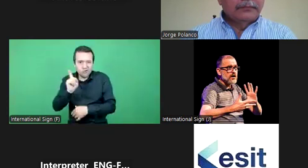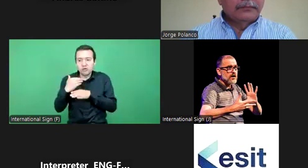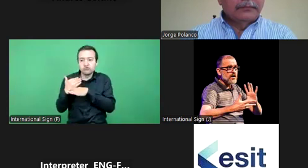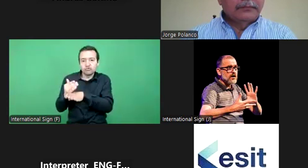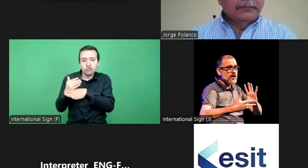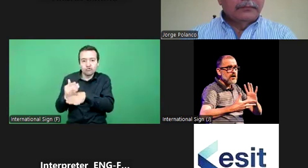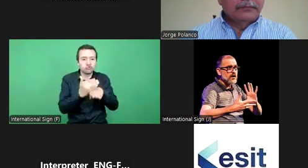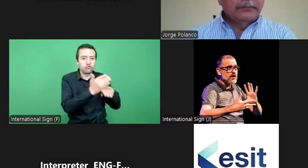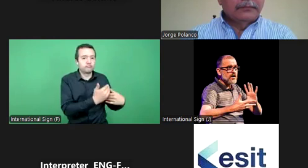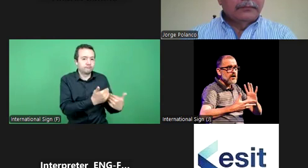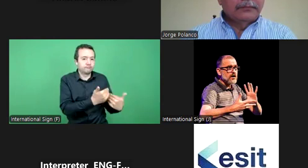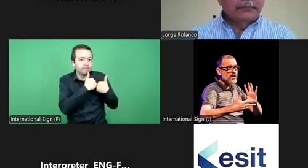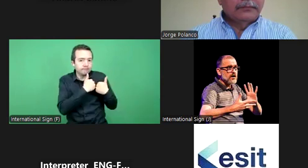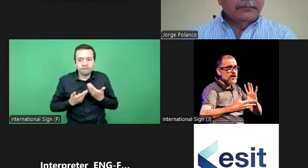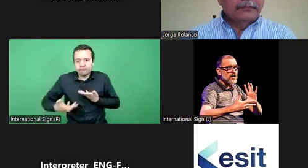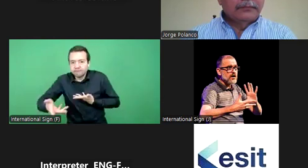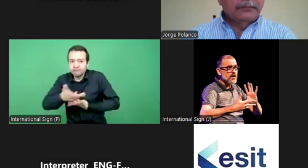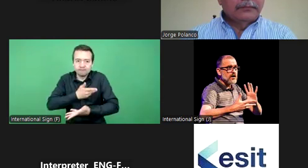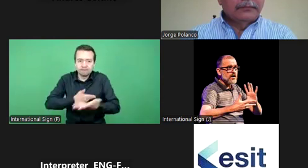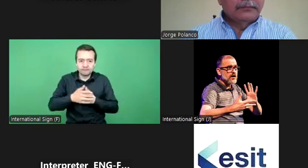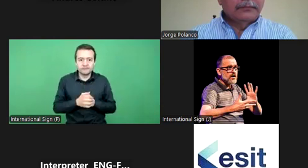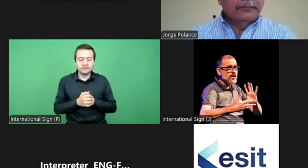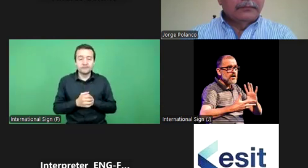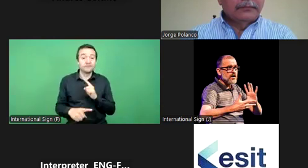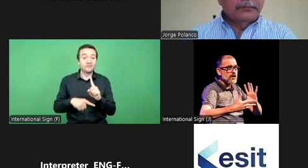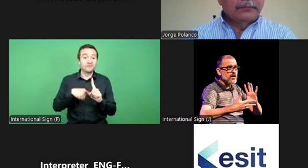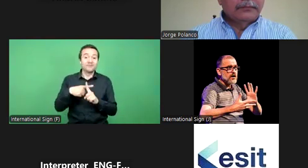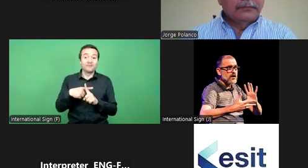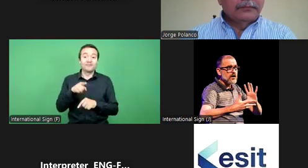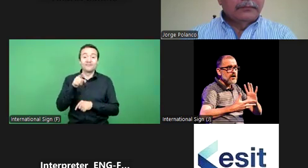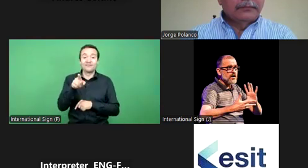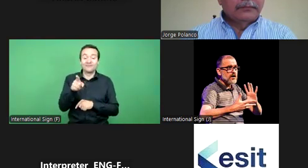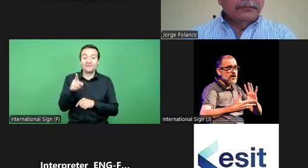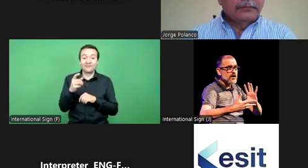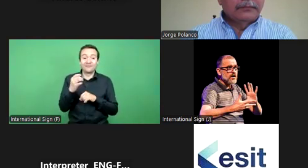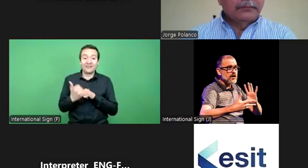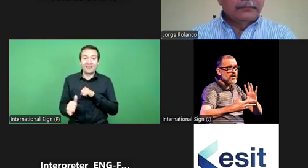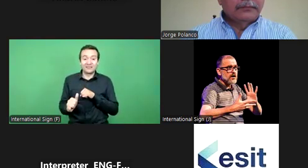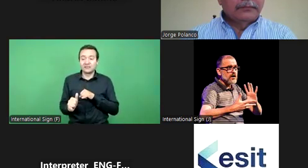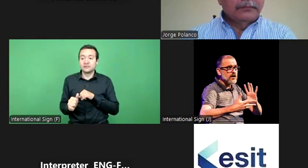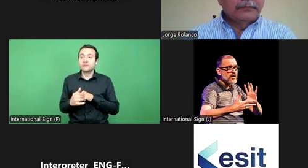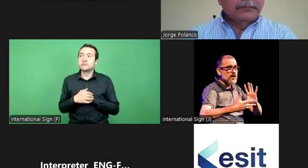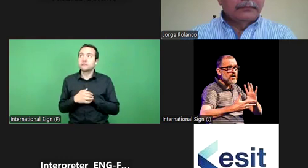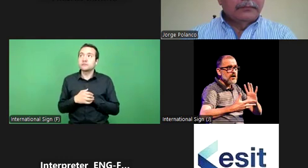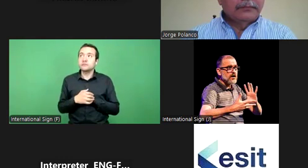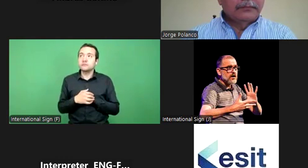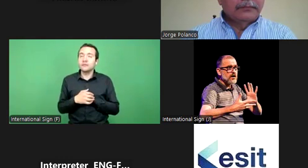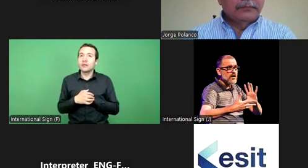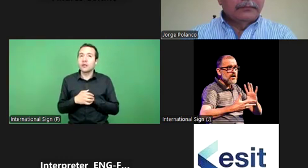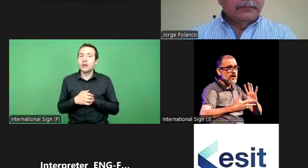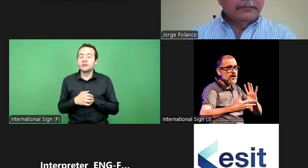ultimately, we had to tailor, with these challenges, we had to tailor the